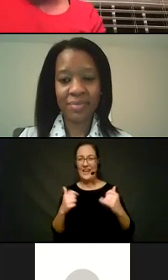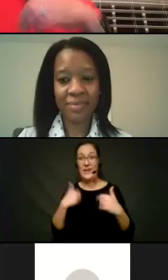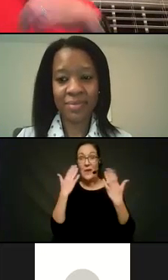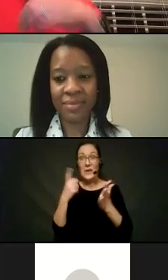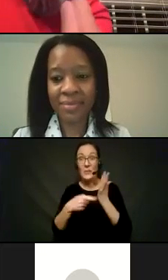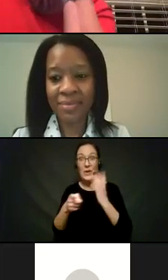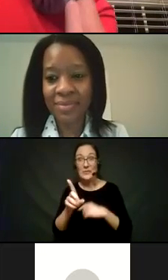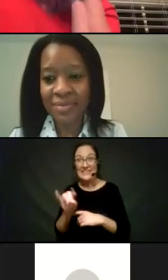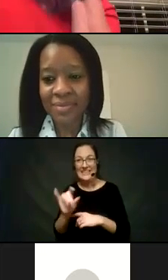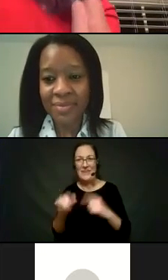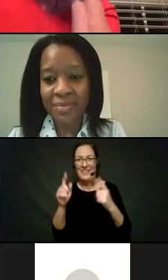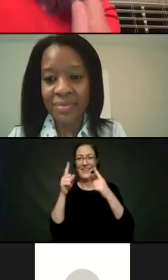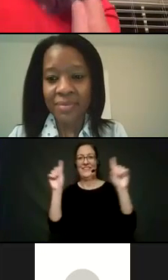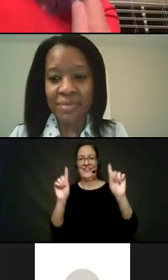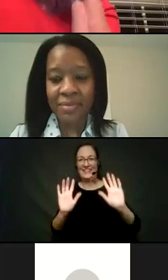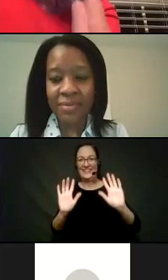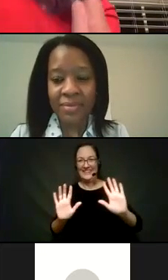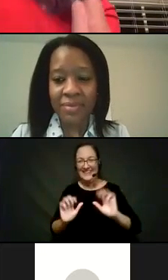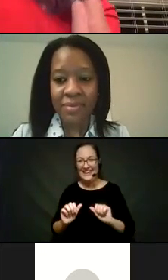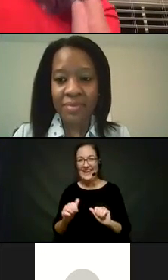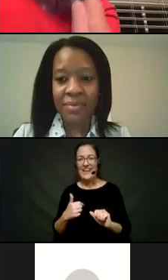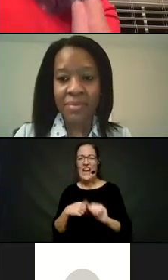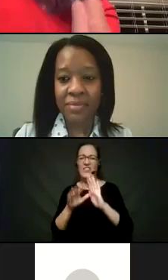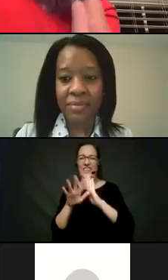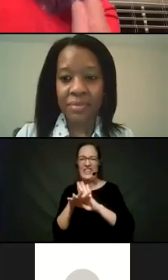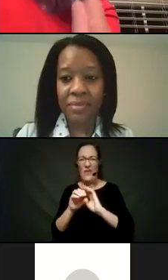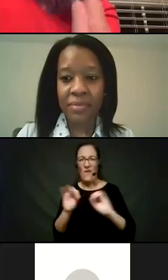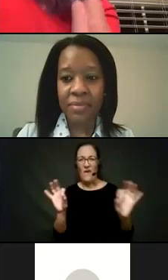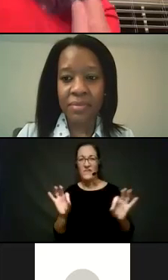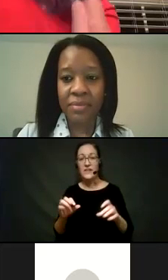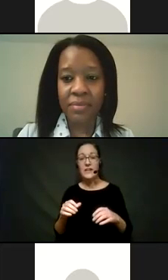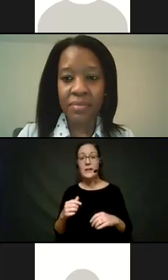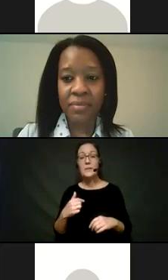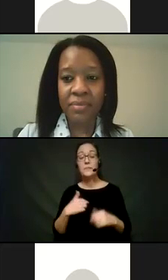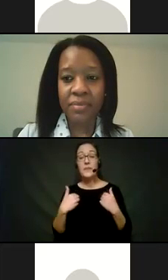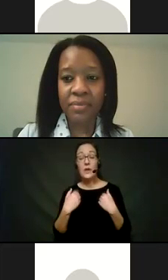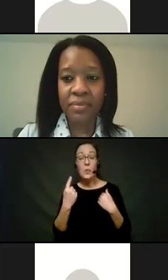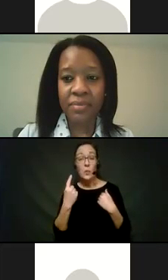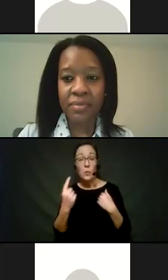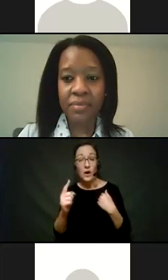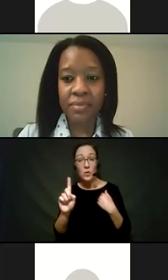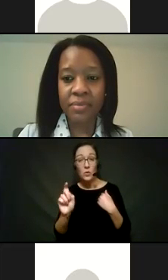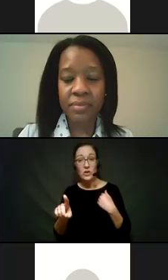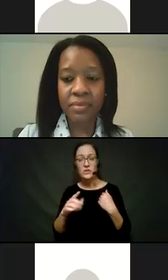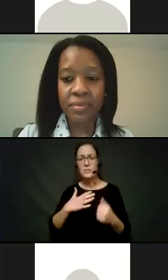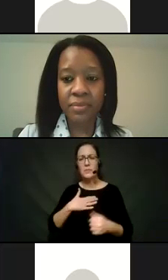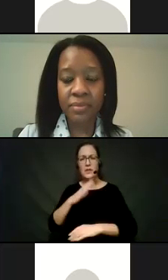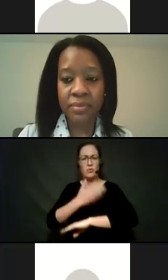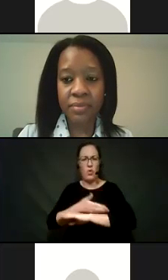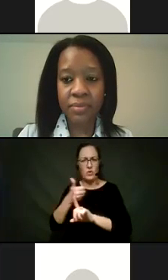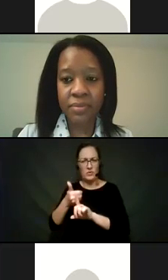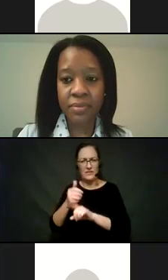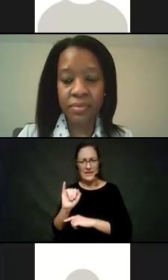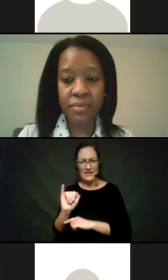did, but that worked great. I'll turn my picture off. Yeah, I had one question. I have a daughter with an intellectual disability that